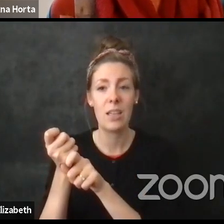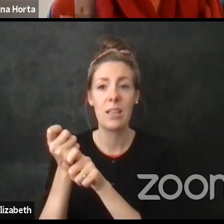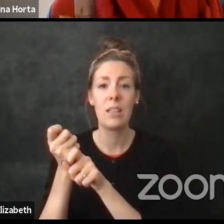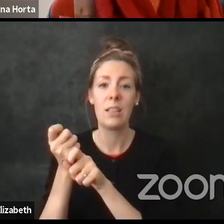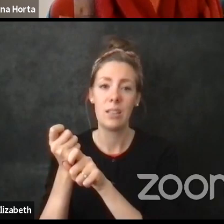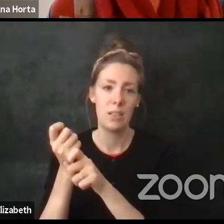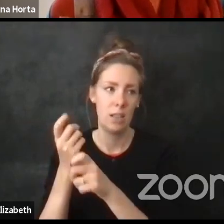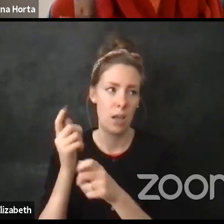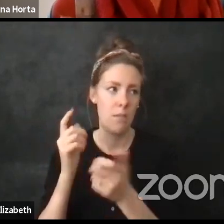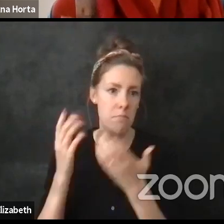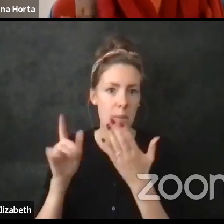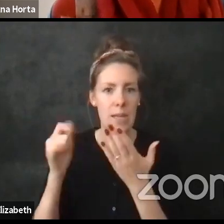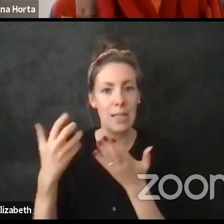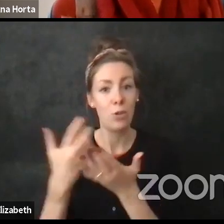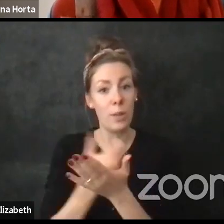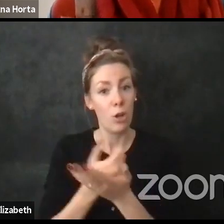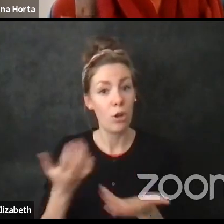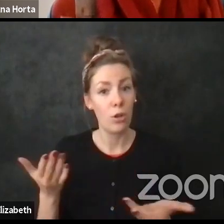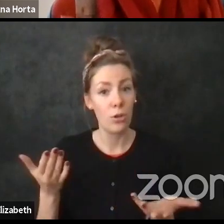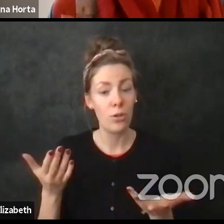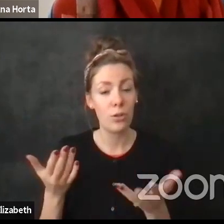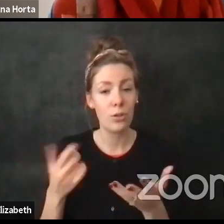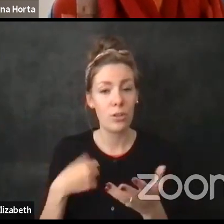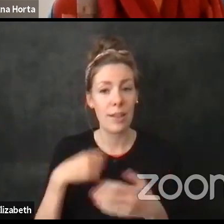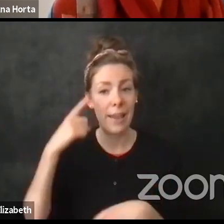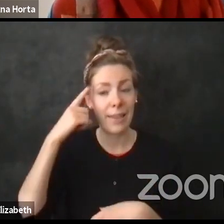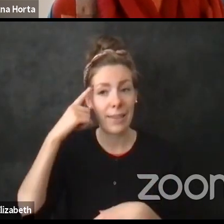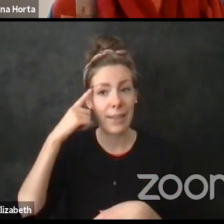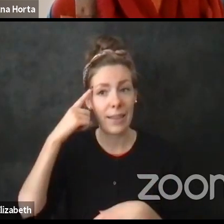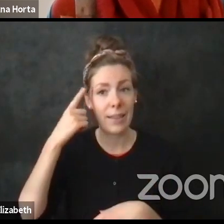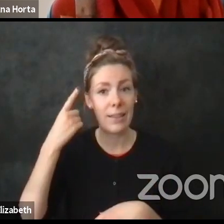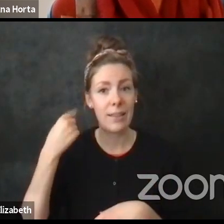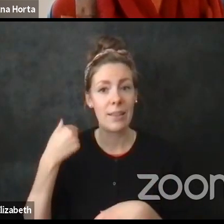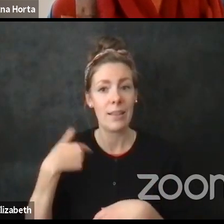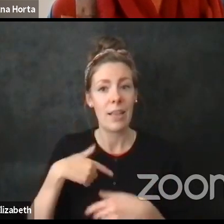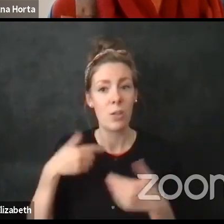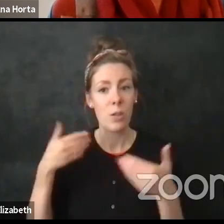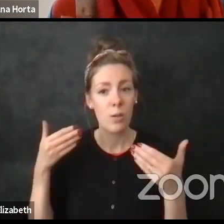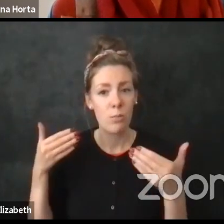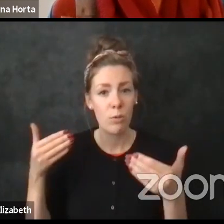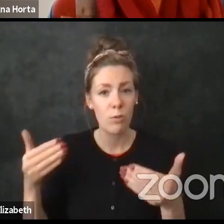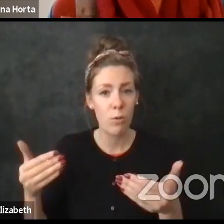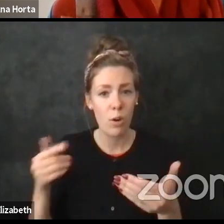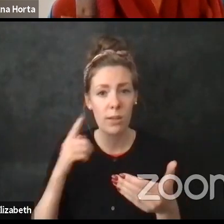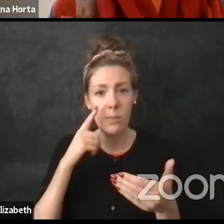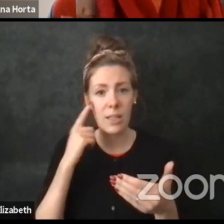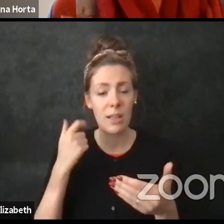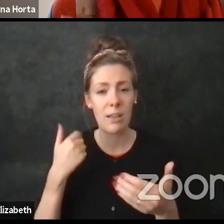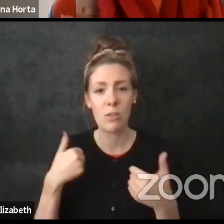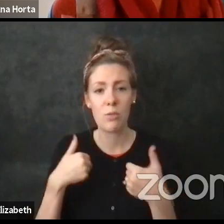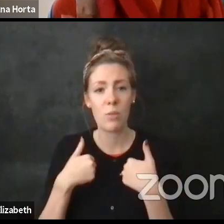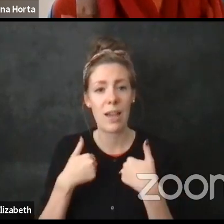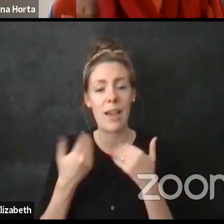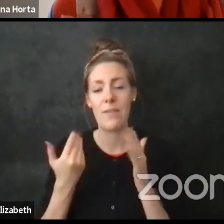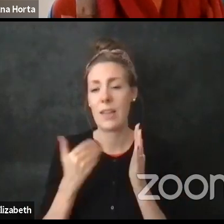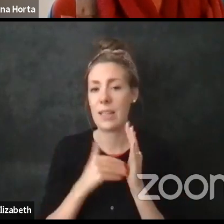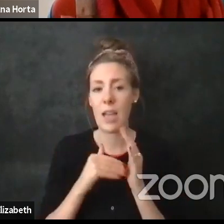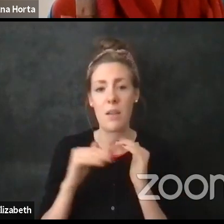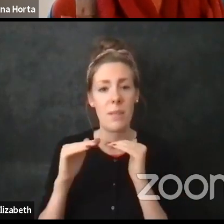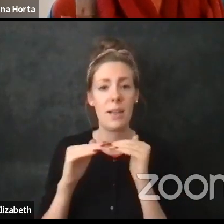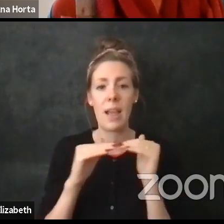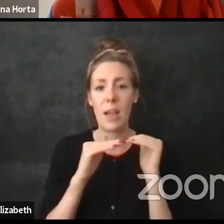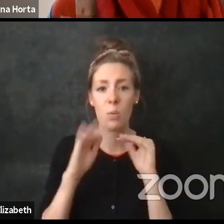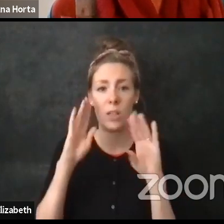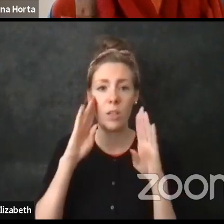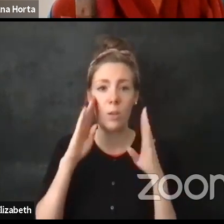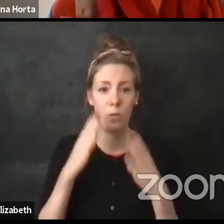needs to be earned. I think that, you know, as we move forward, because we have again made equity the focus,